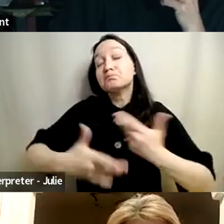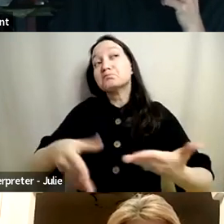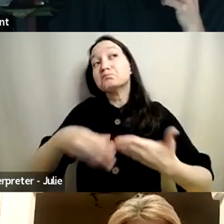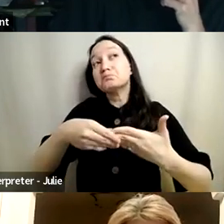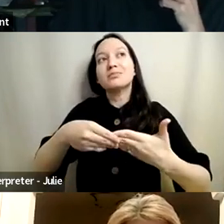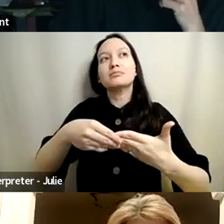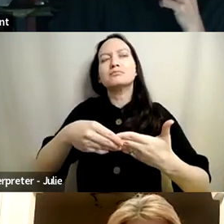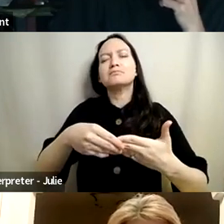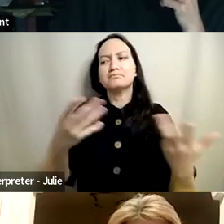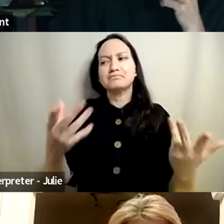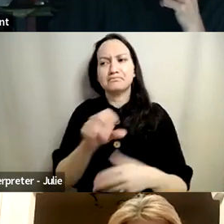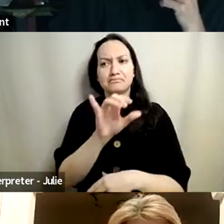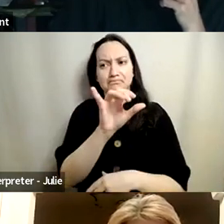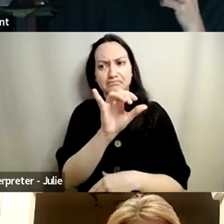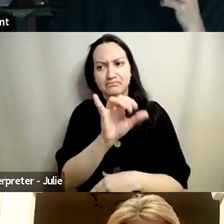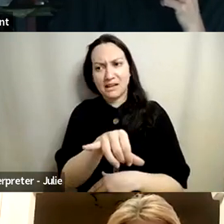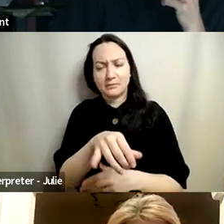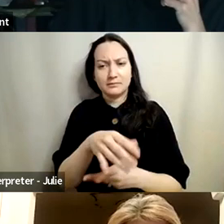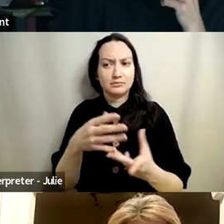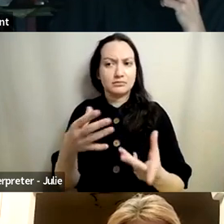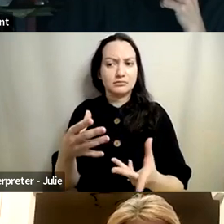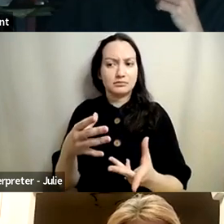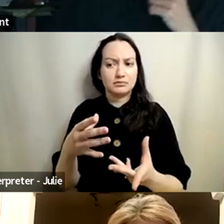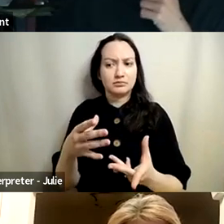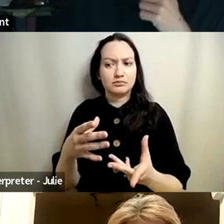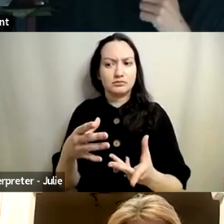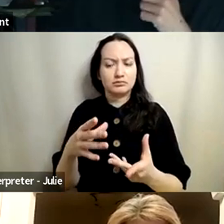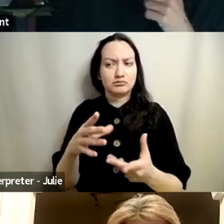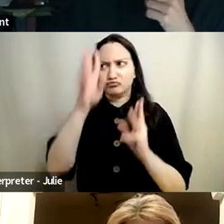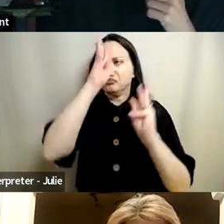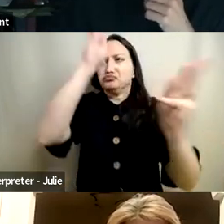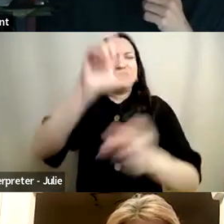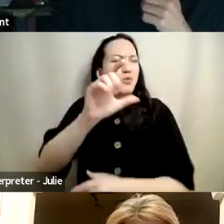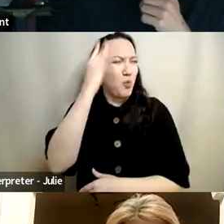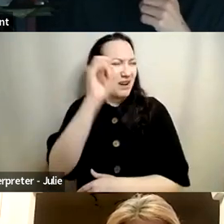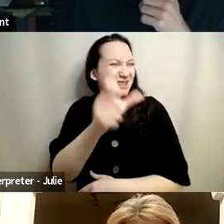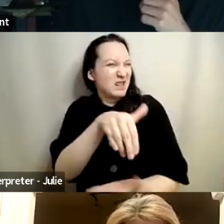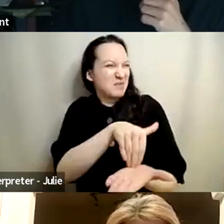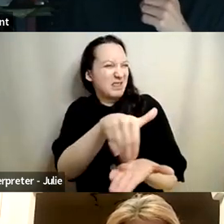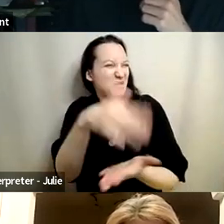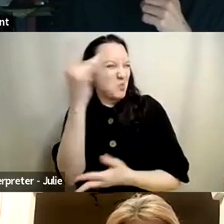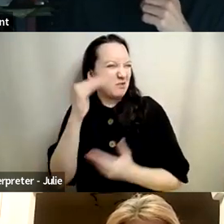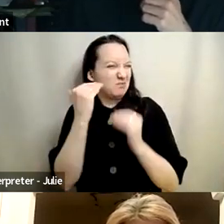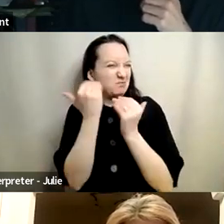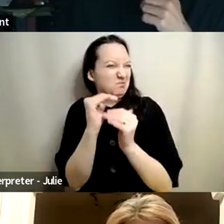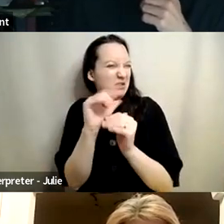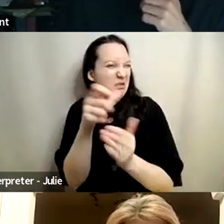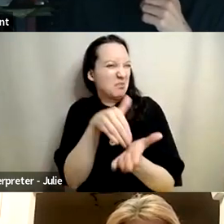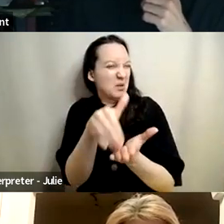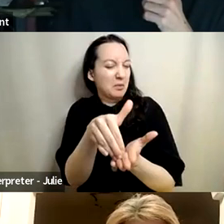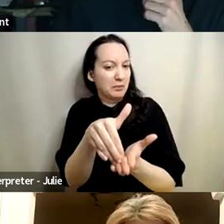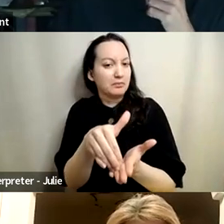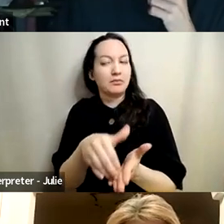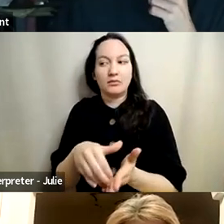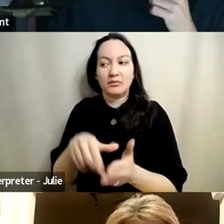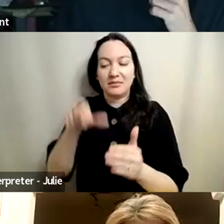It was questioned as to whether or not that was, where that number came from and why only $10 million, given the